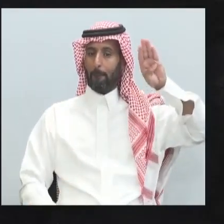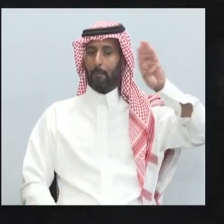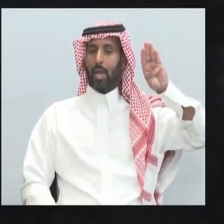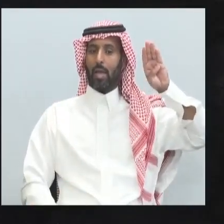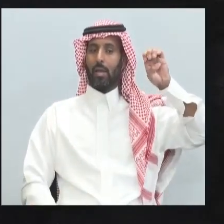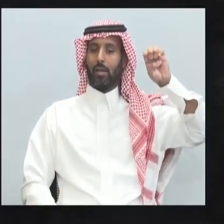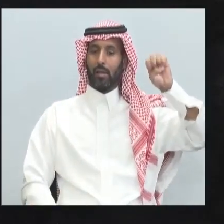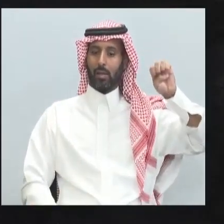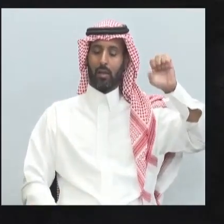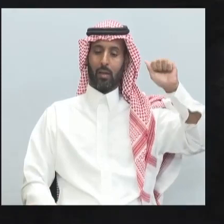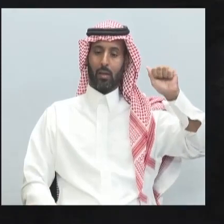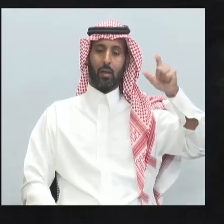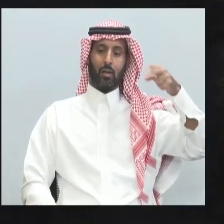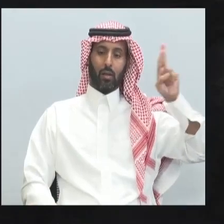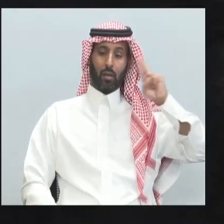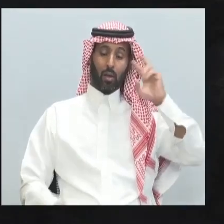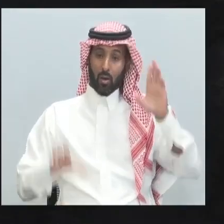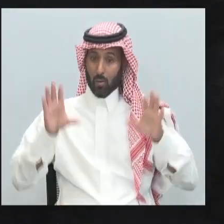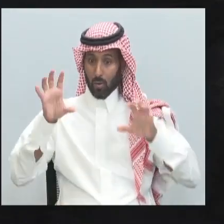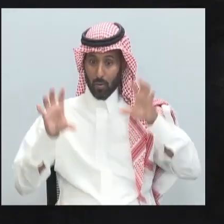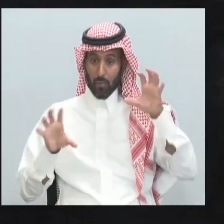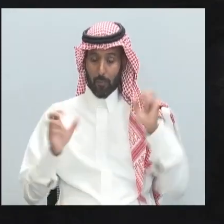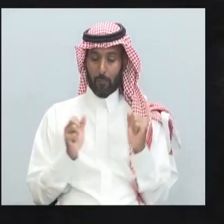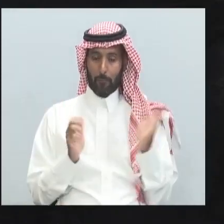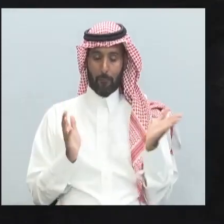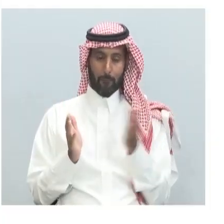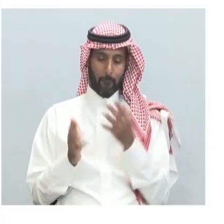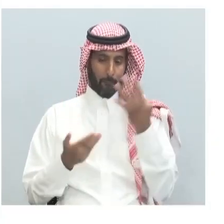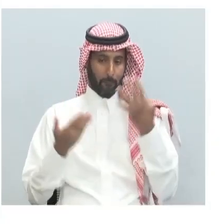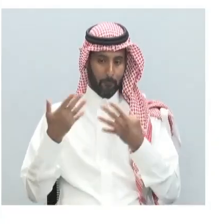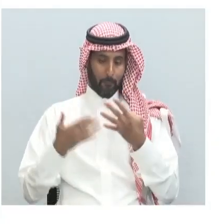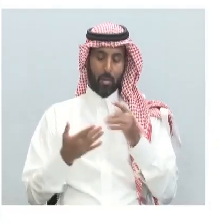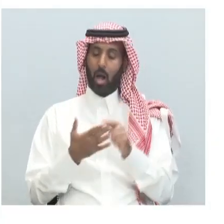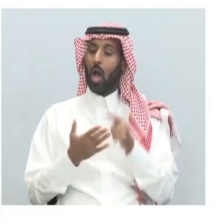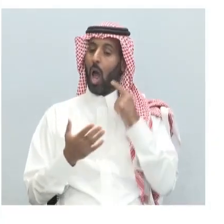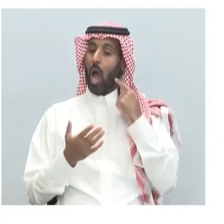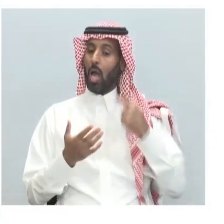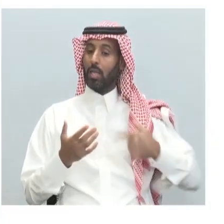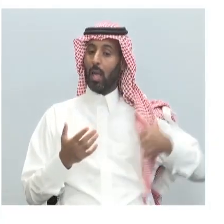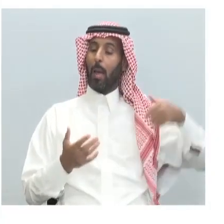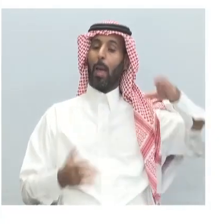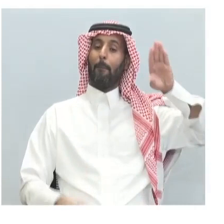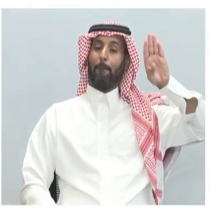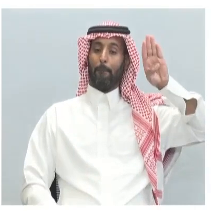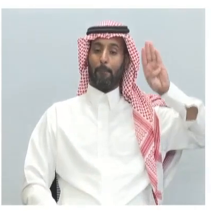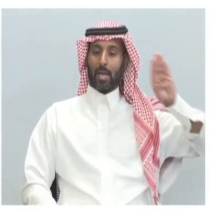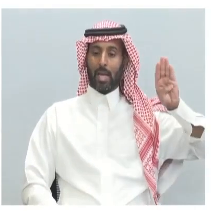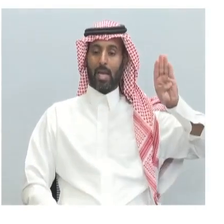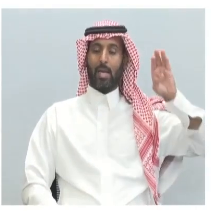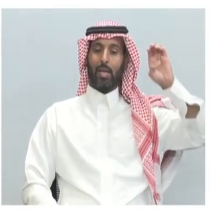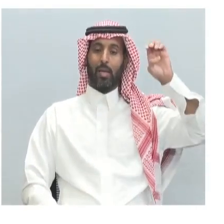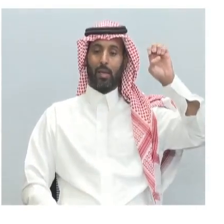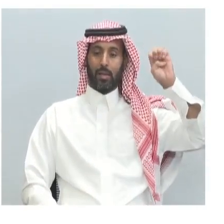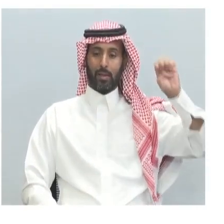Is it this or that? Yes, that is bear, excellent. Now, let's match them together. So, from